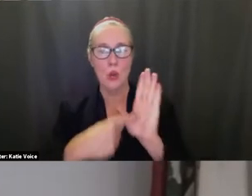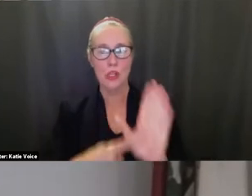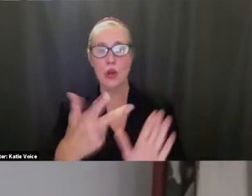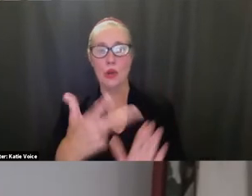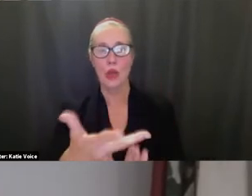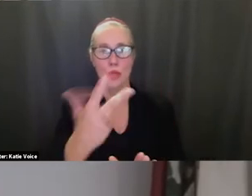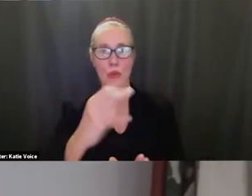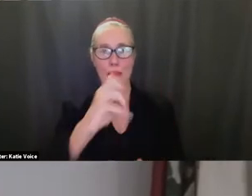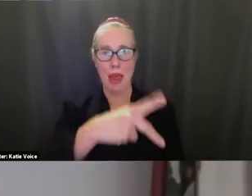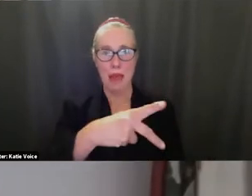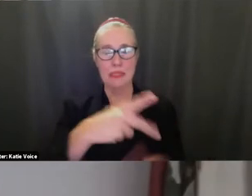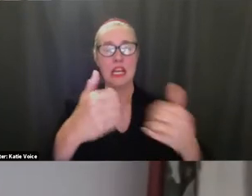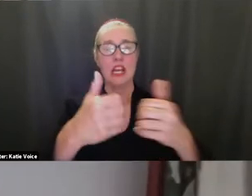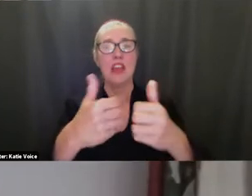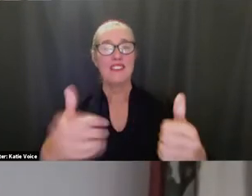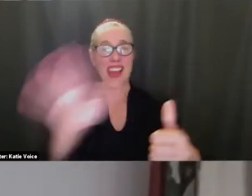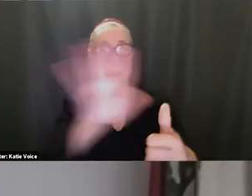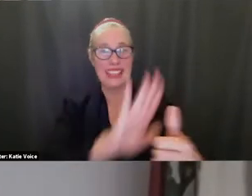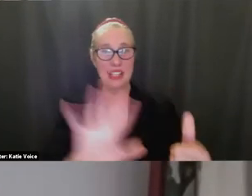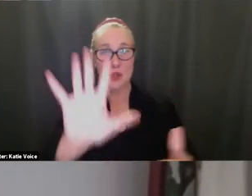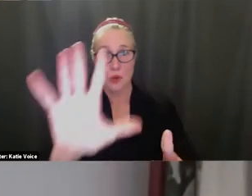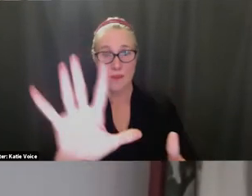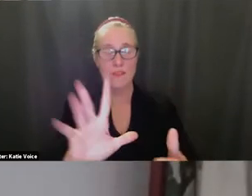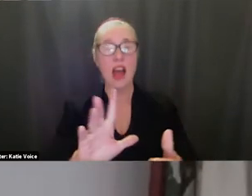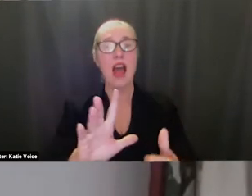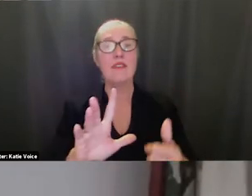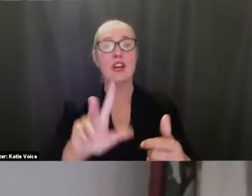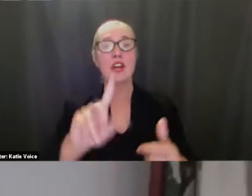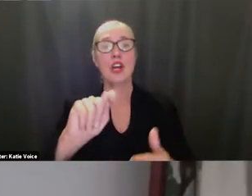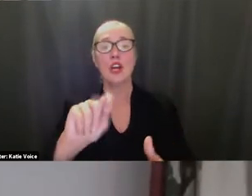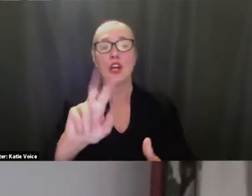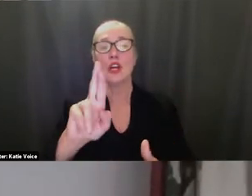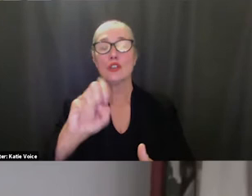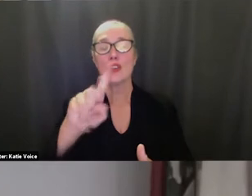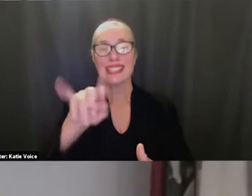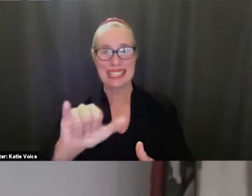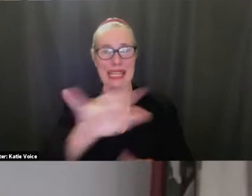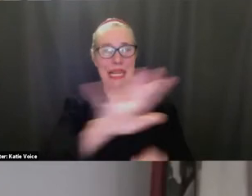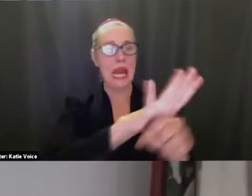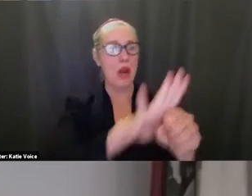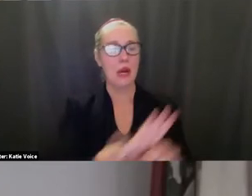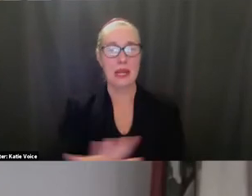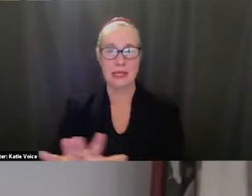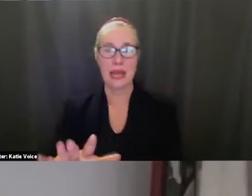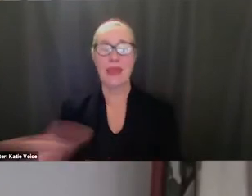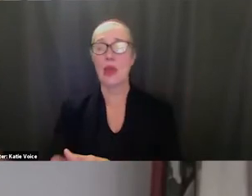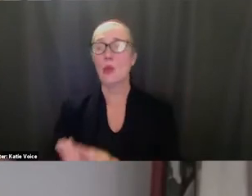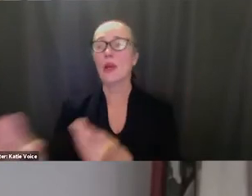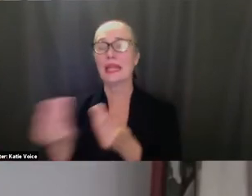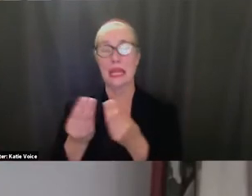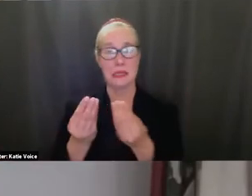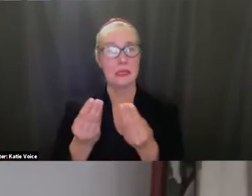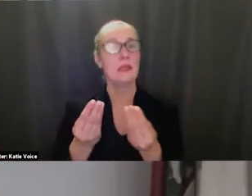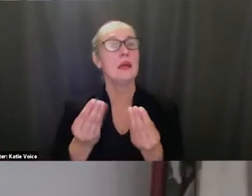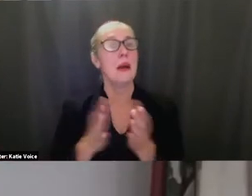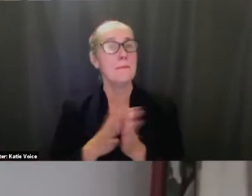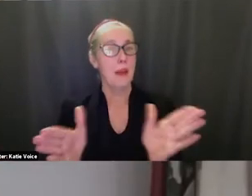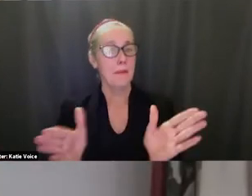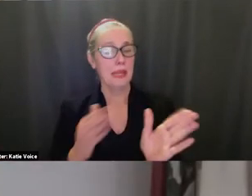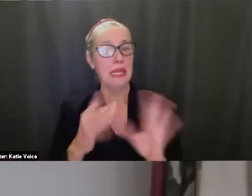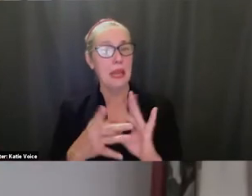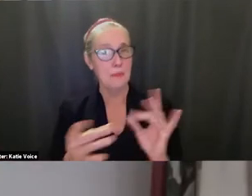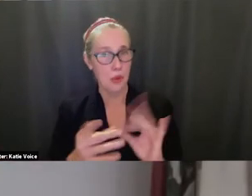five trustee areas and then we'll receive public input on the maps followed by input from board members about the public